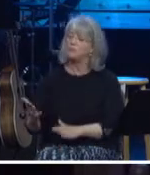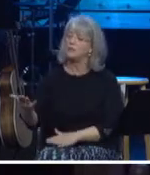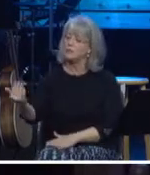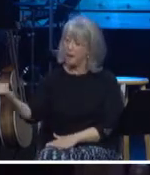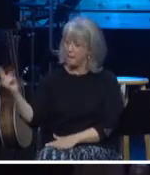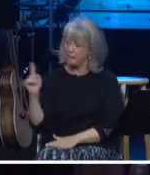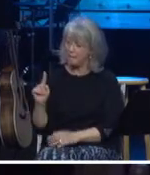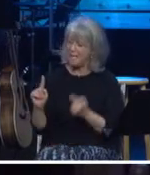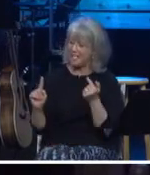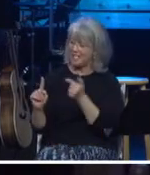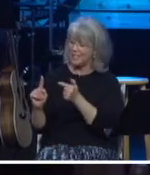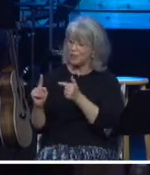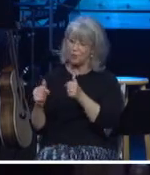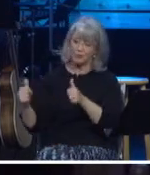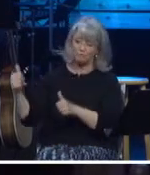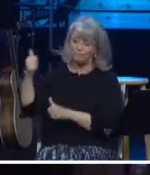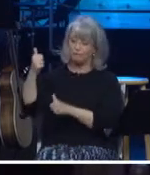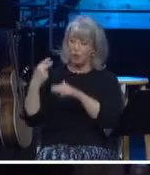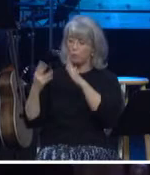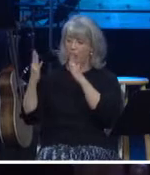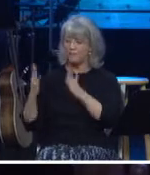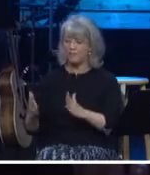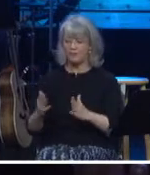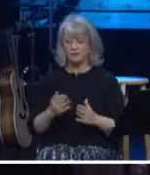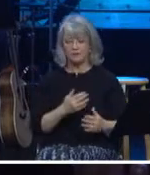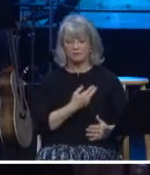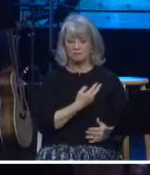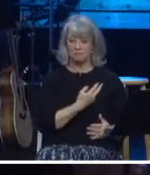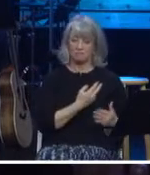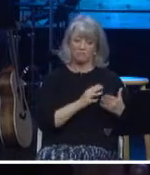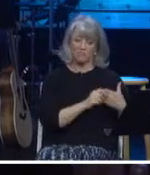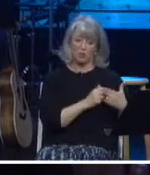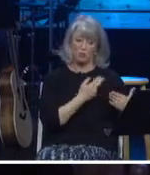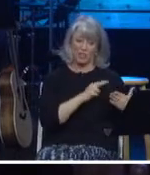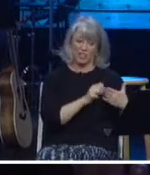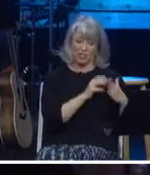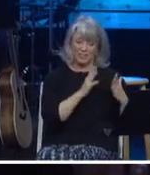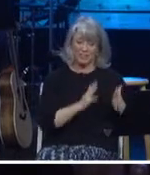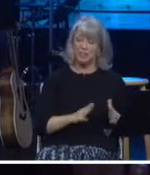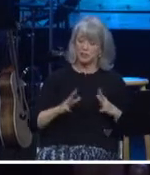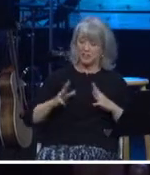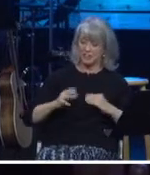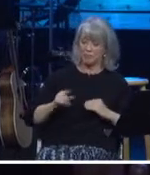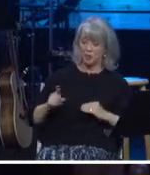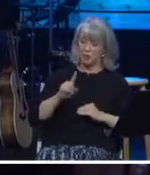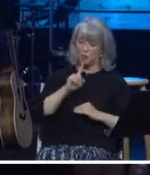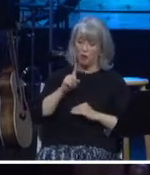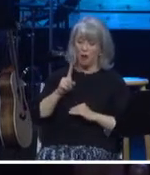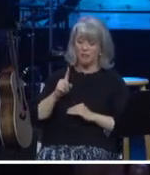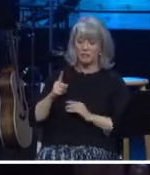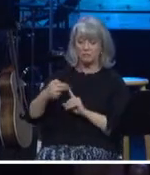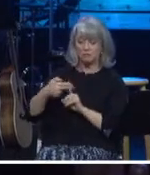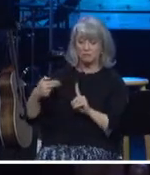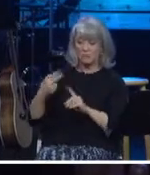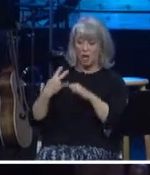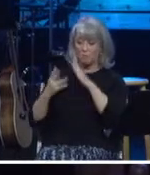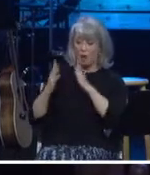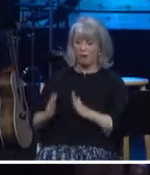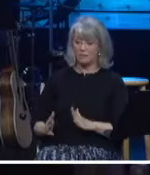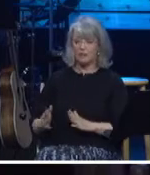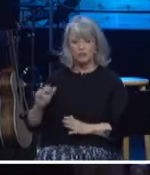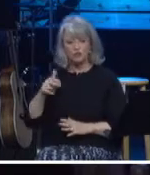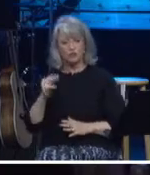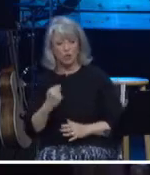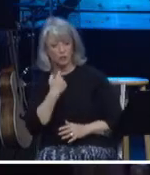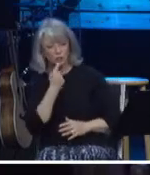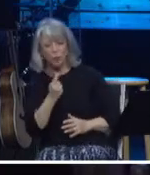greatest prophet. The leaders of the land accepted John as a prophet. John says he is, Jesus is the